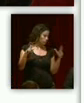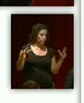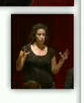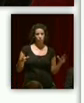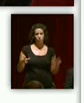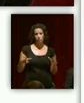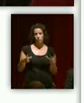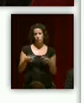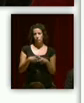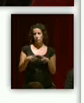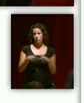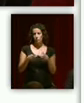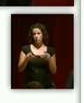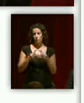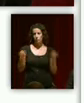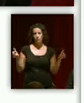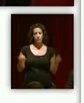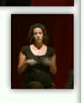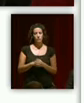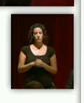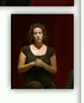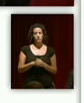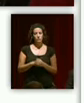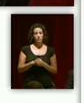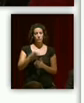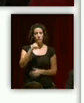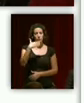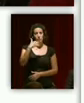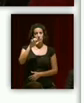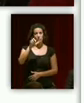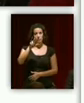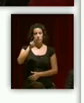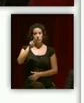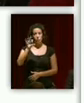a key stakeholder